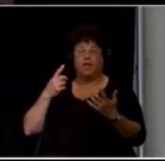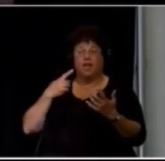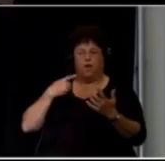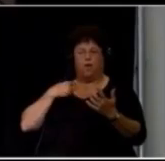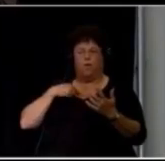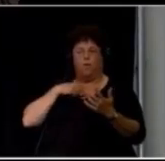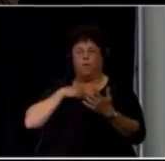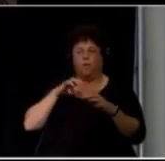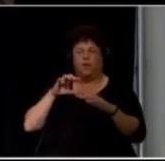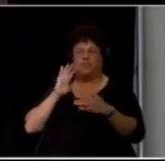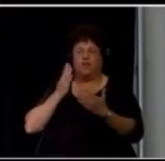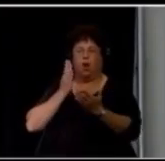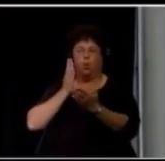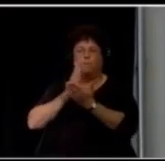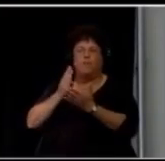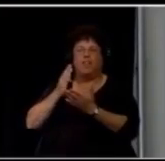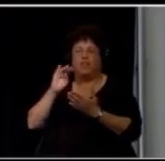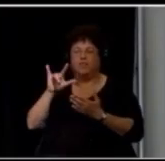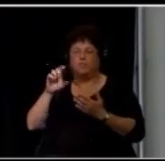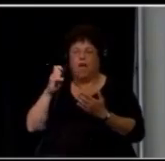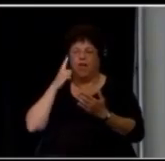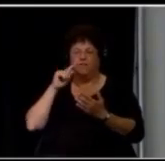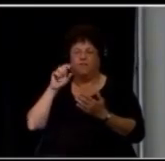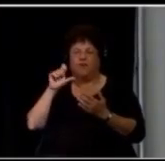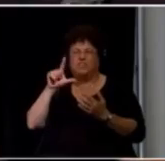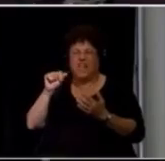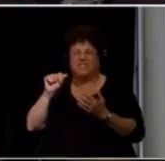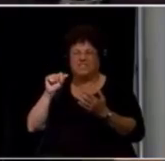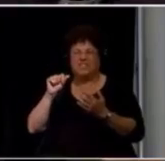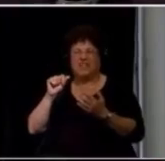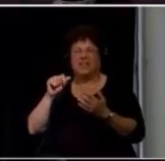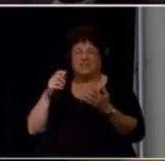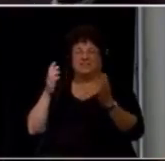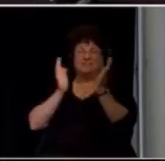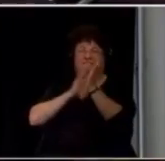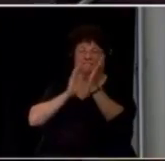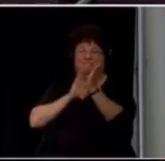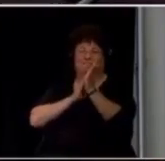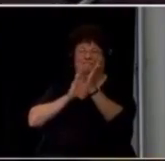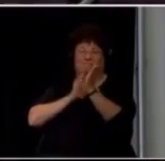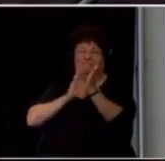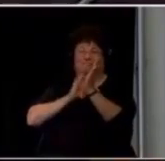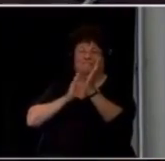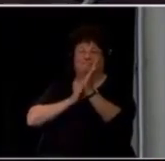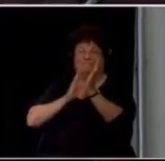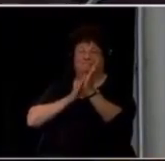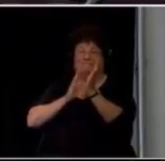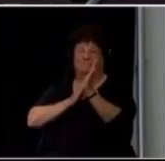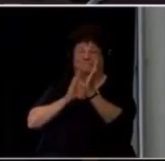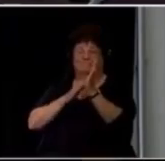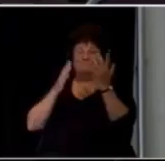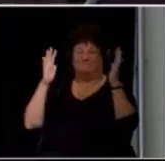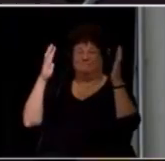our billionth mile for Tesla. So. Yeah.